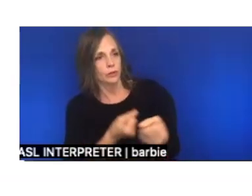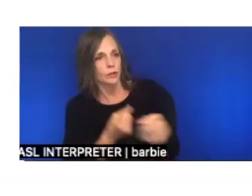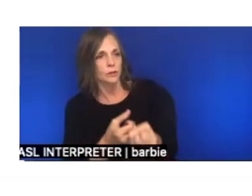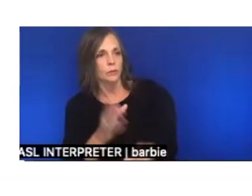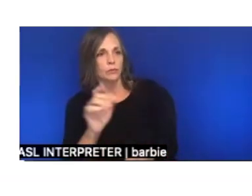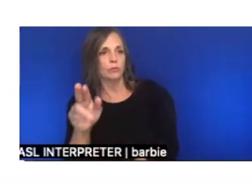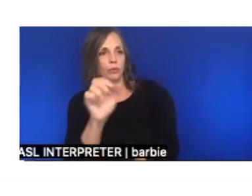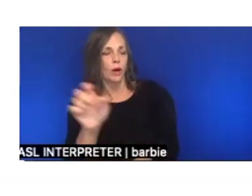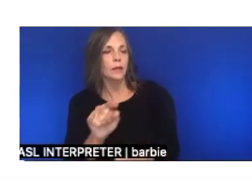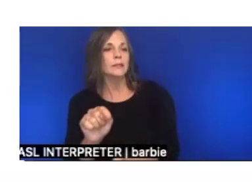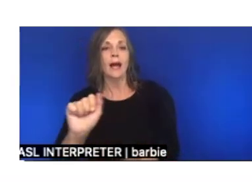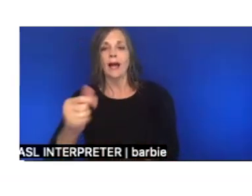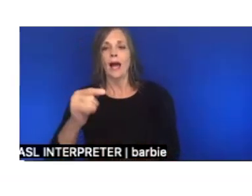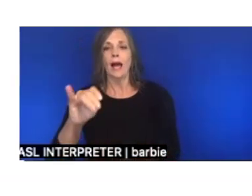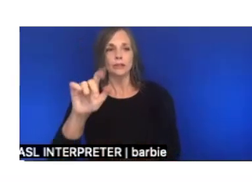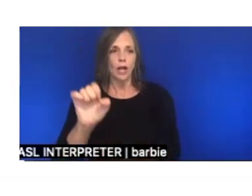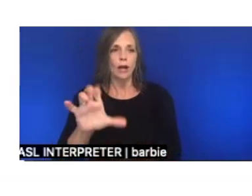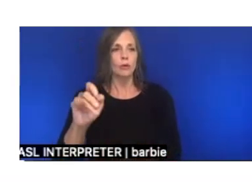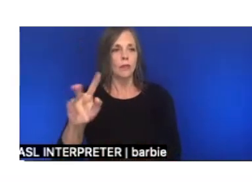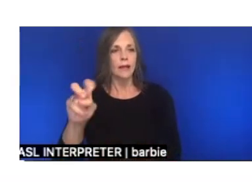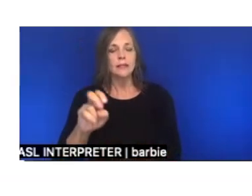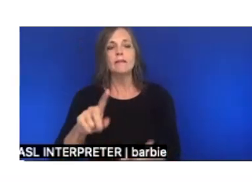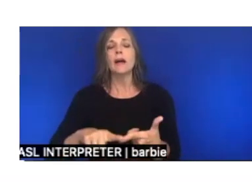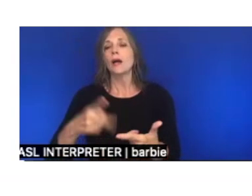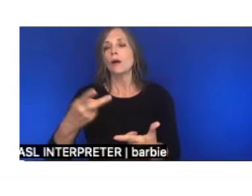Principal Financial Group. We appreciate all the support.